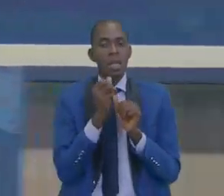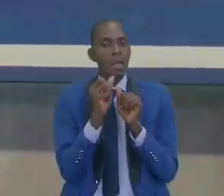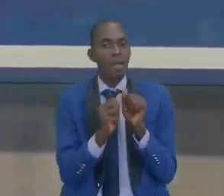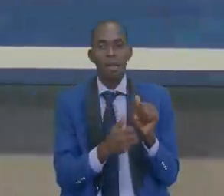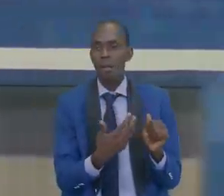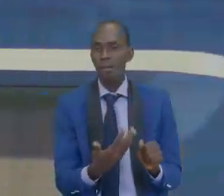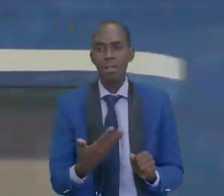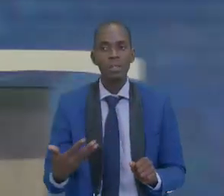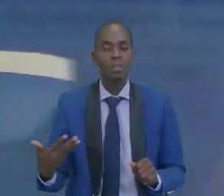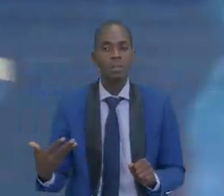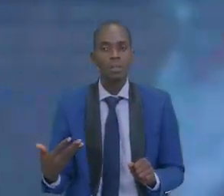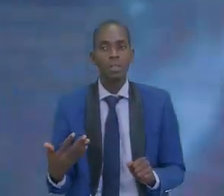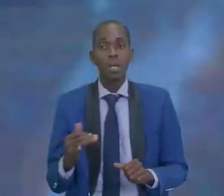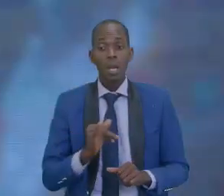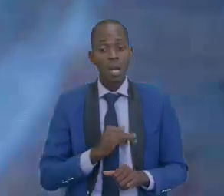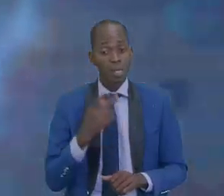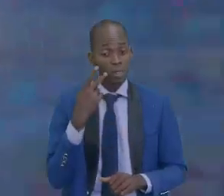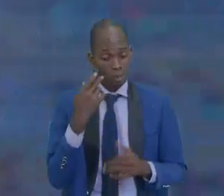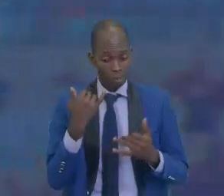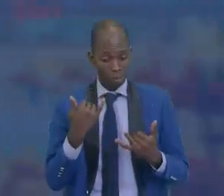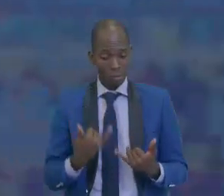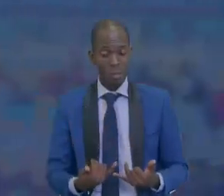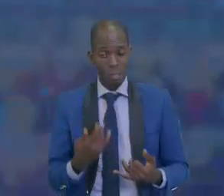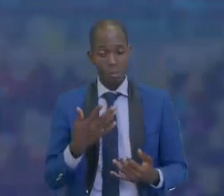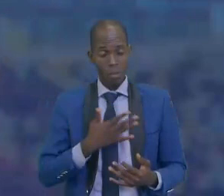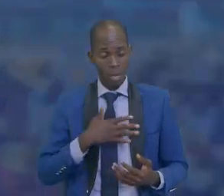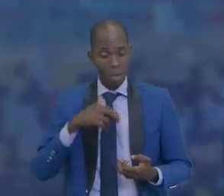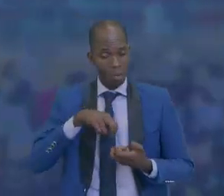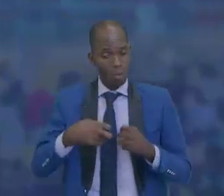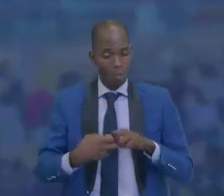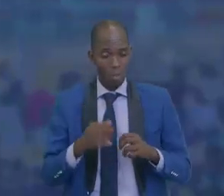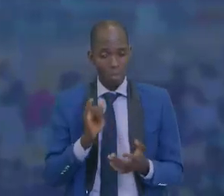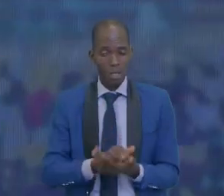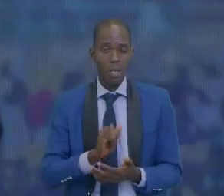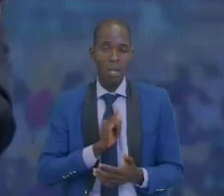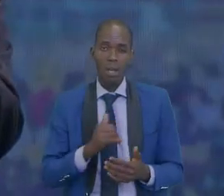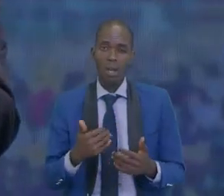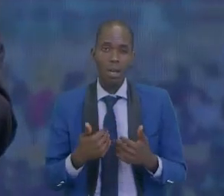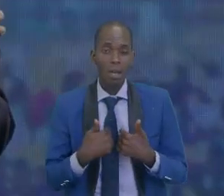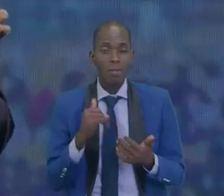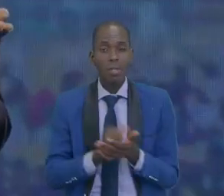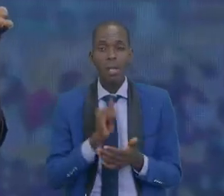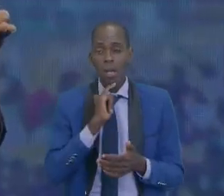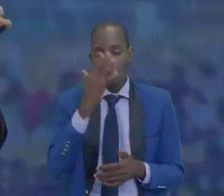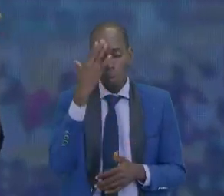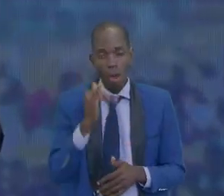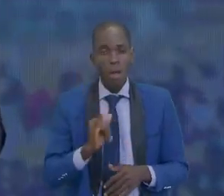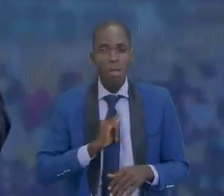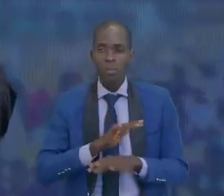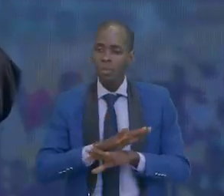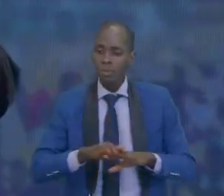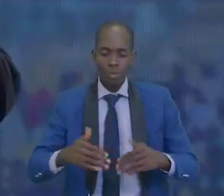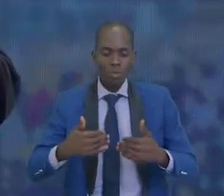I see now that's the problem I have. That's why I don't have the